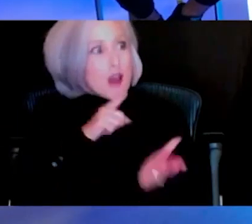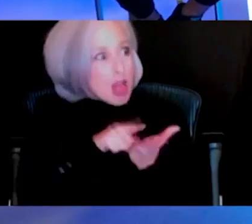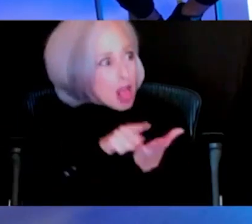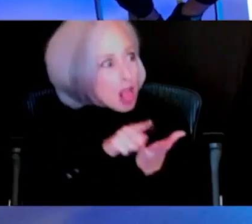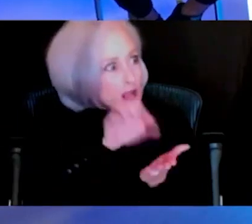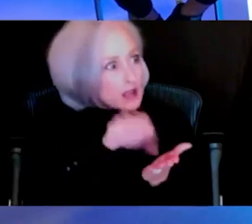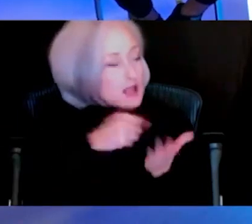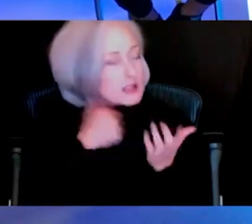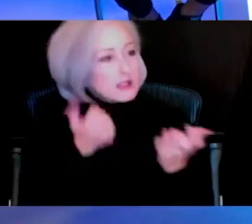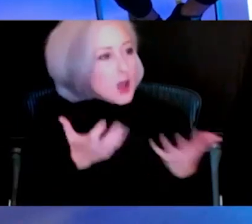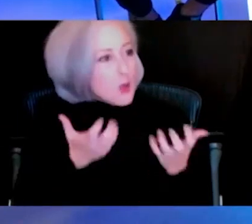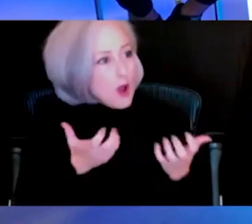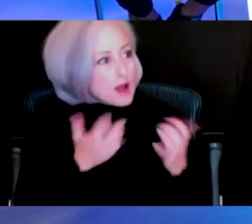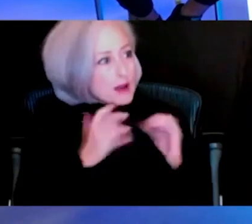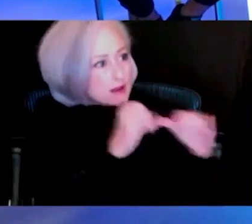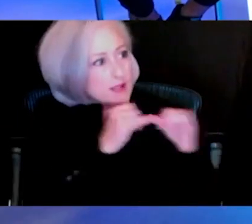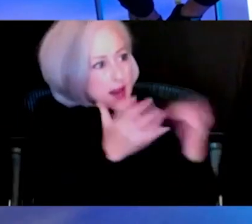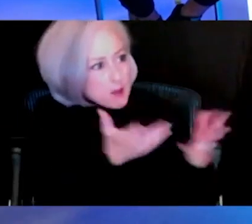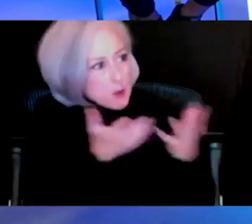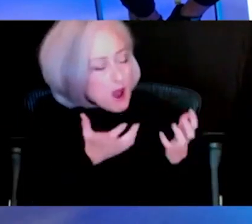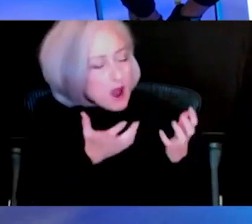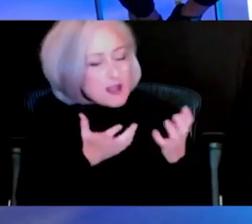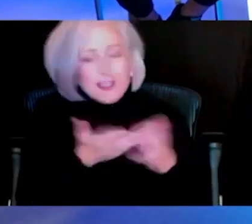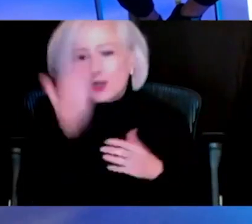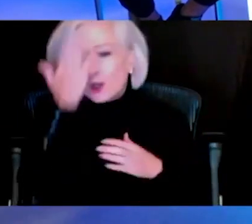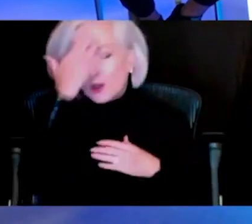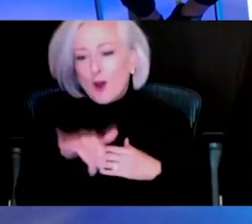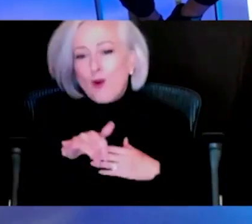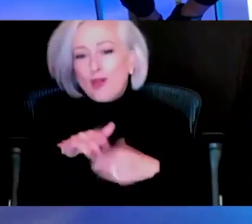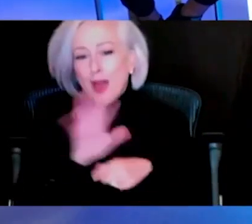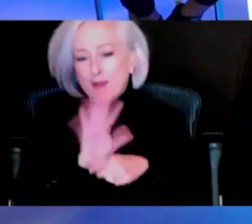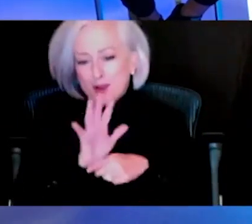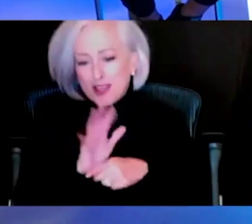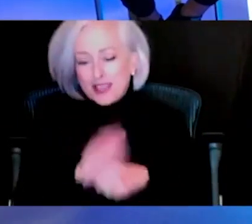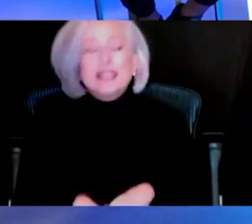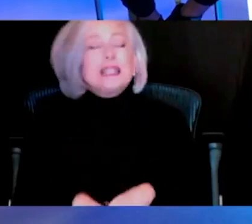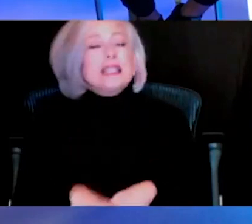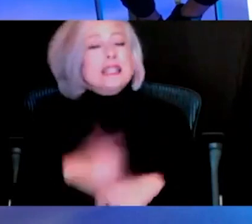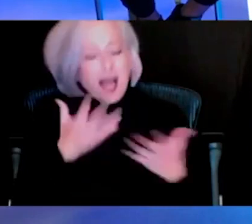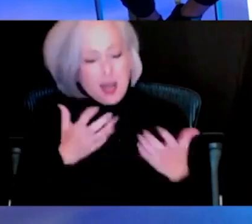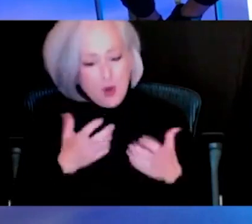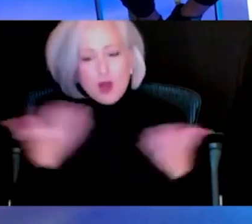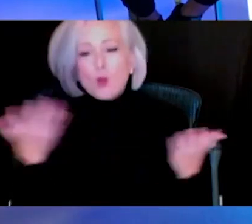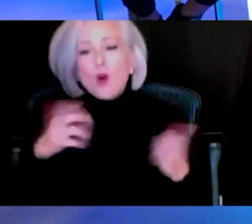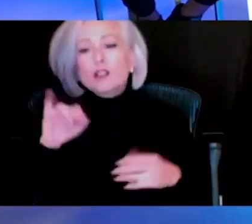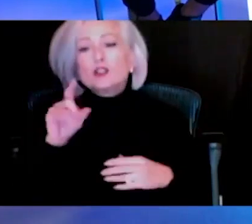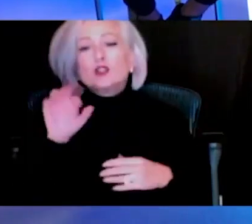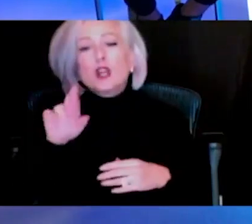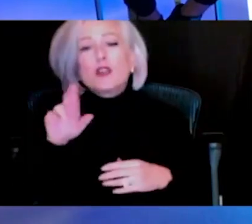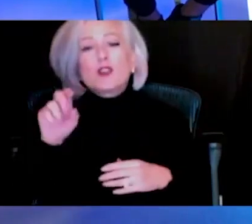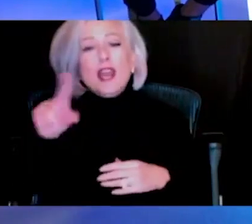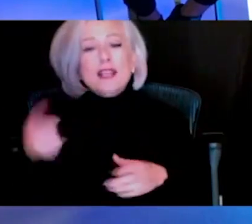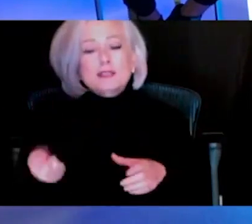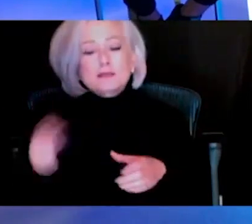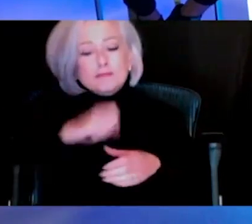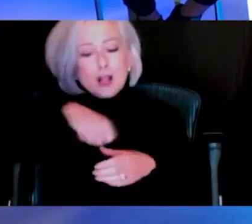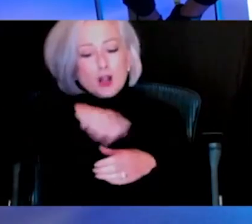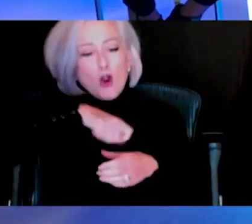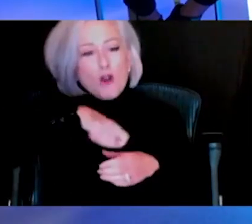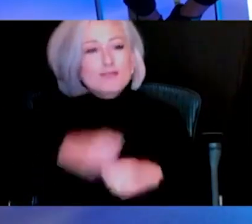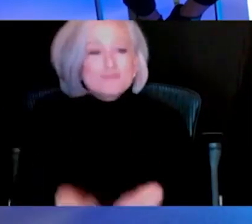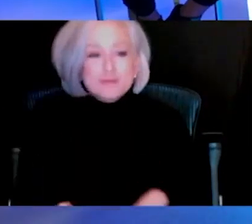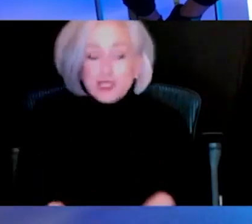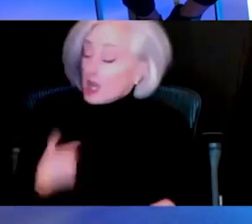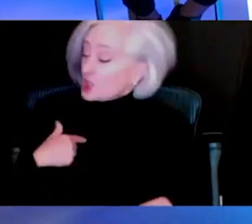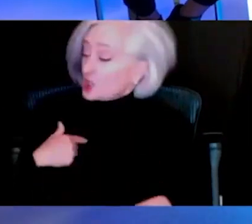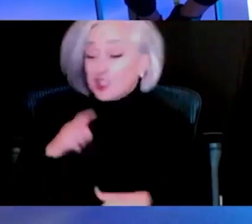have what she's having moment. We all know that movie. I will have what Jennifer Aniston is putting into her coffee every morning. She almost got me. What's that? She almost got me. She almost got